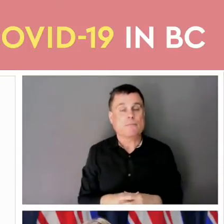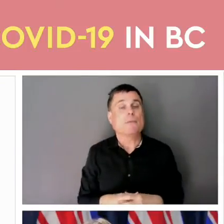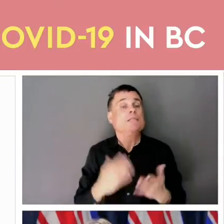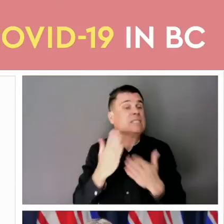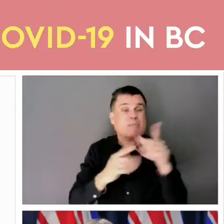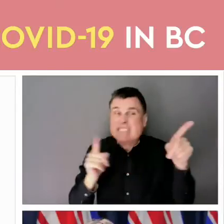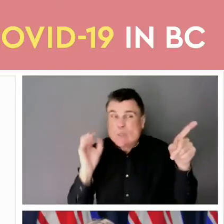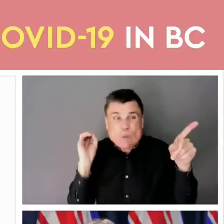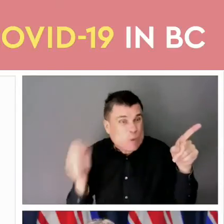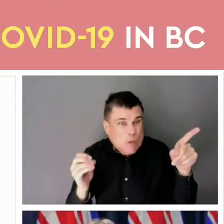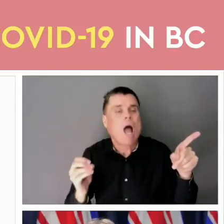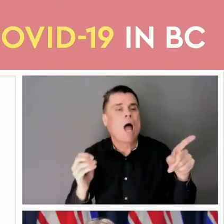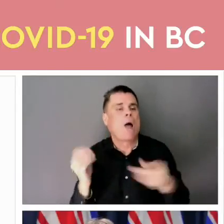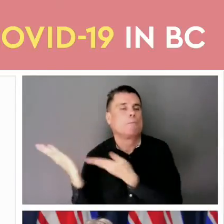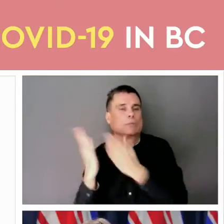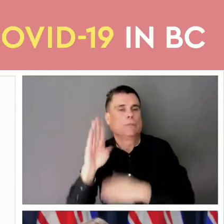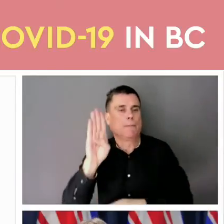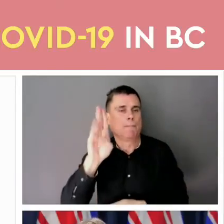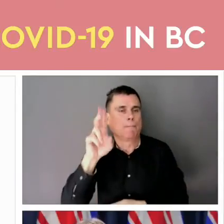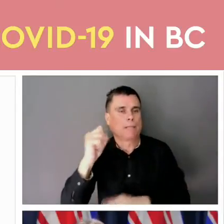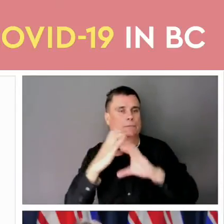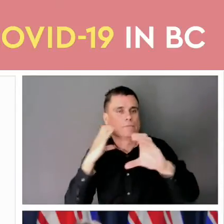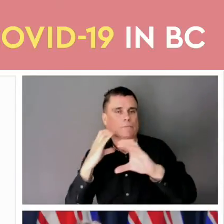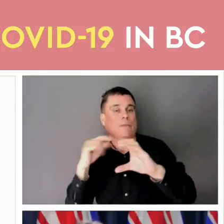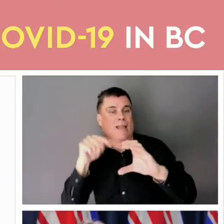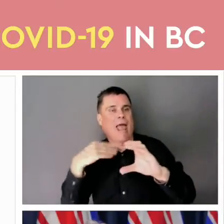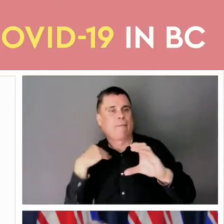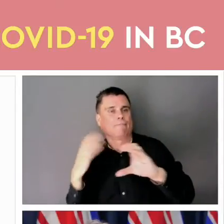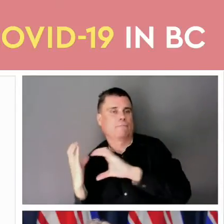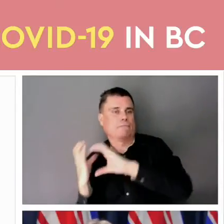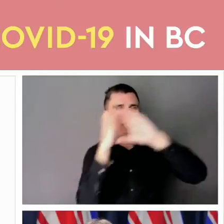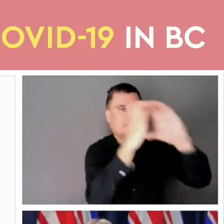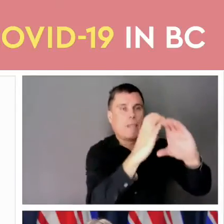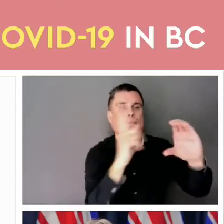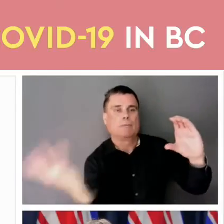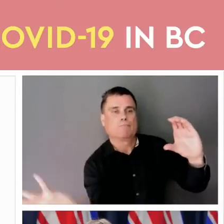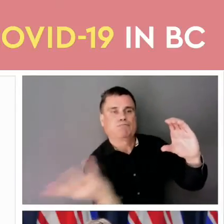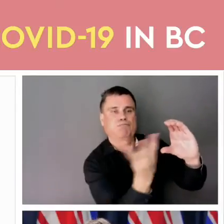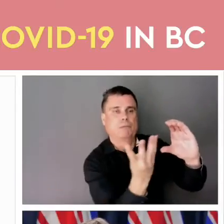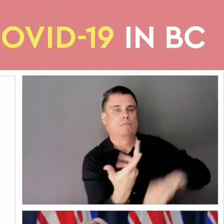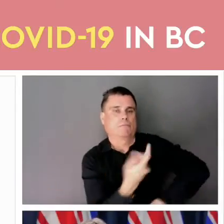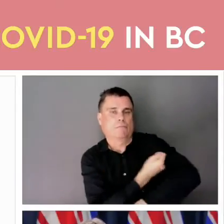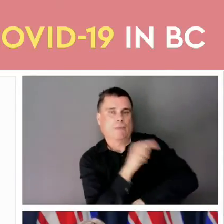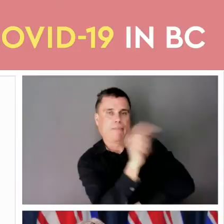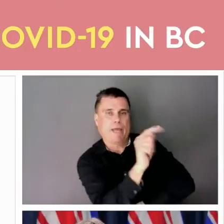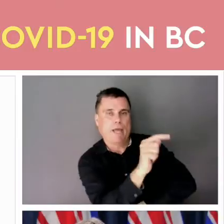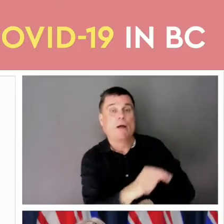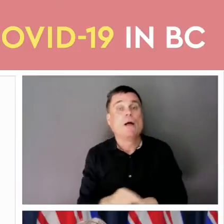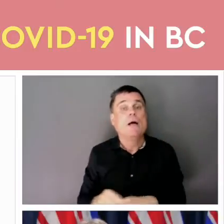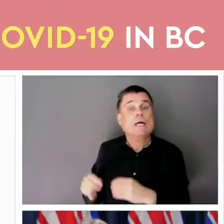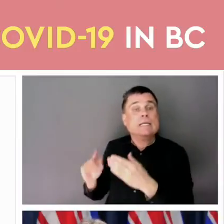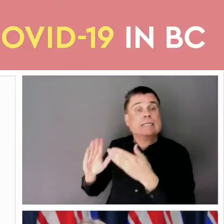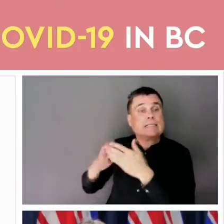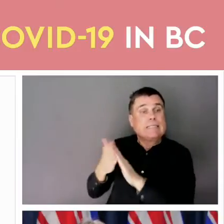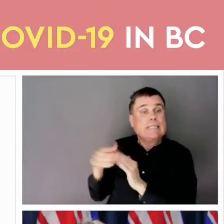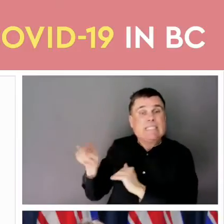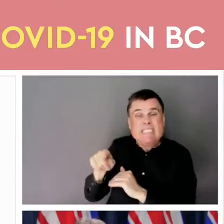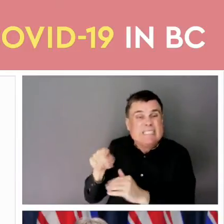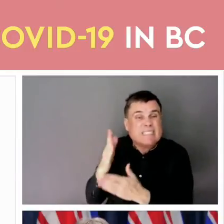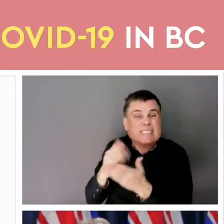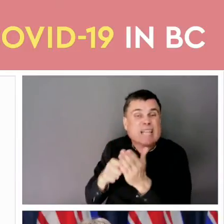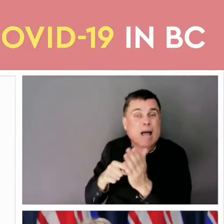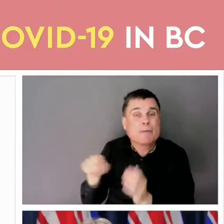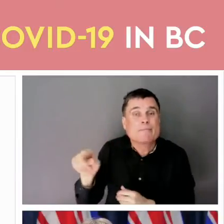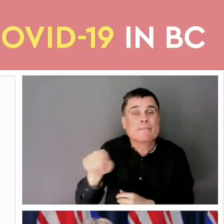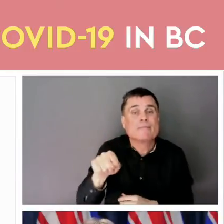of our urban settings to reach people who are hard to reach, such as in shelters. We've used mobile clinic already in the downtown